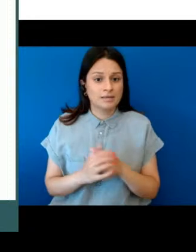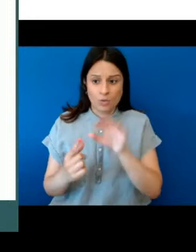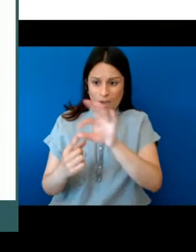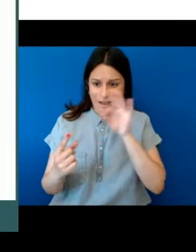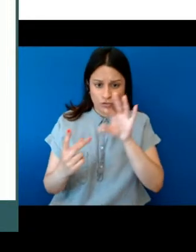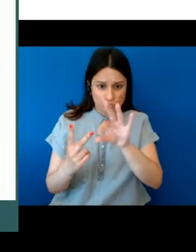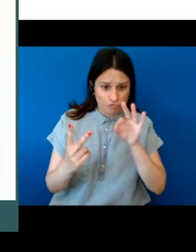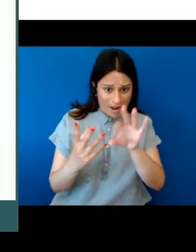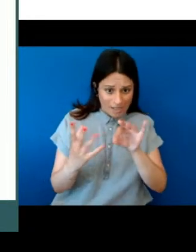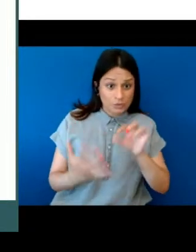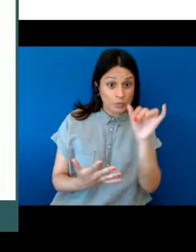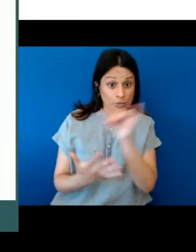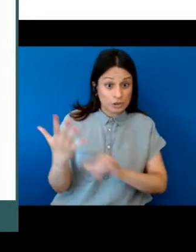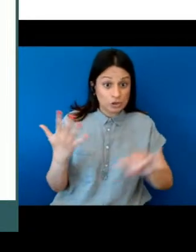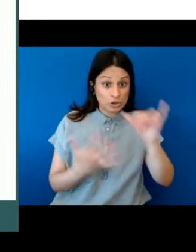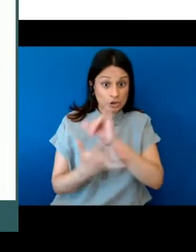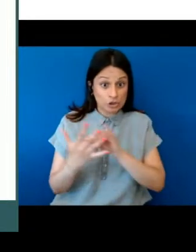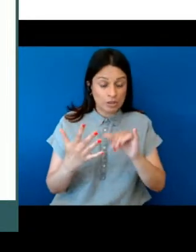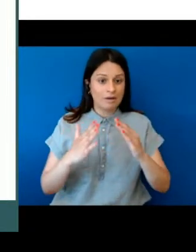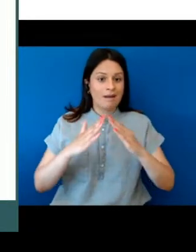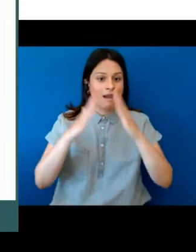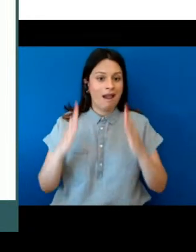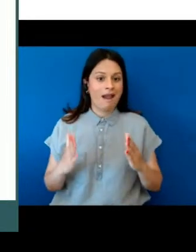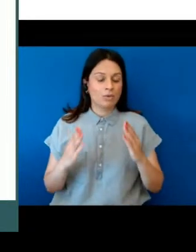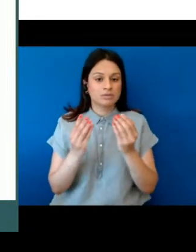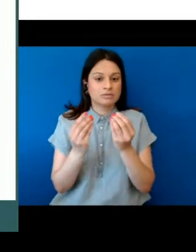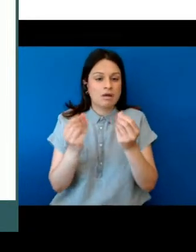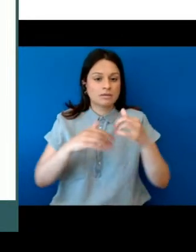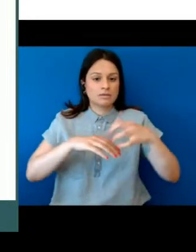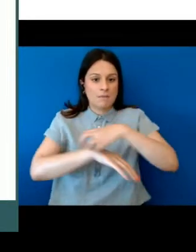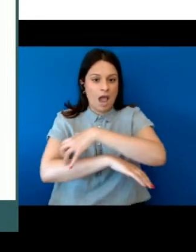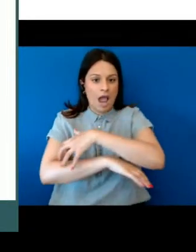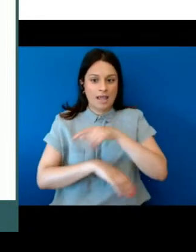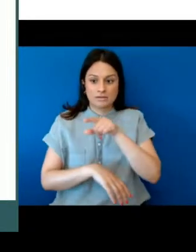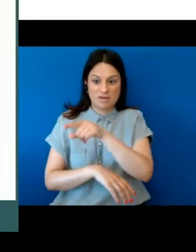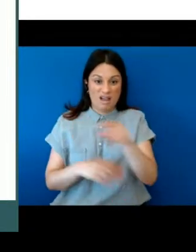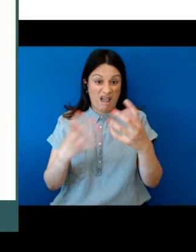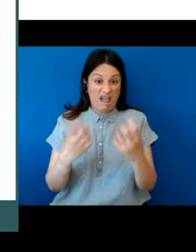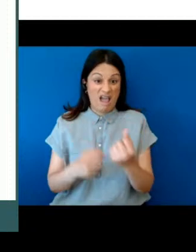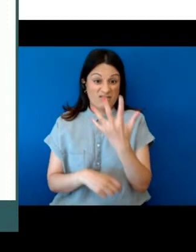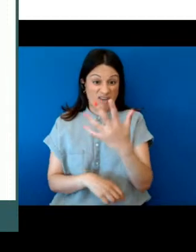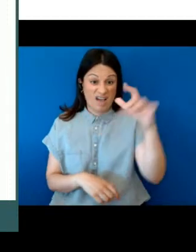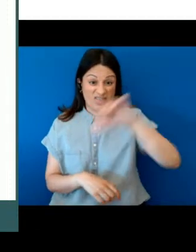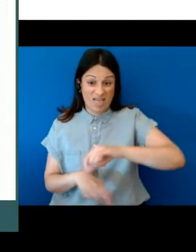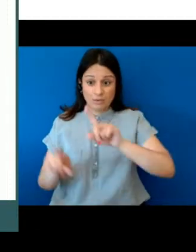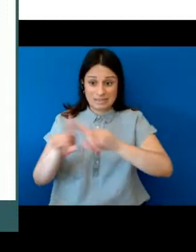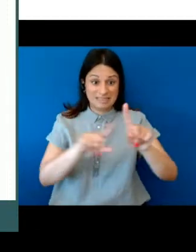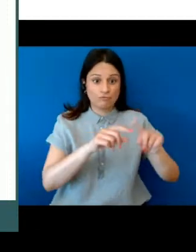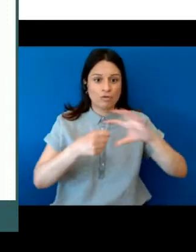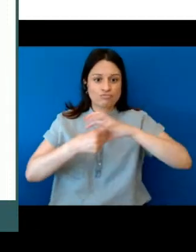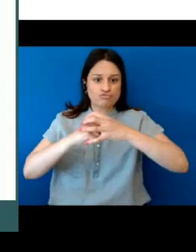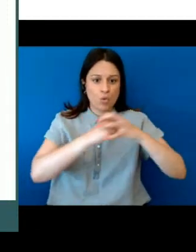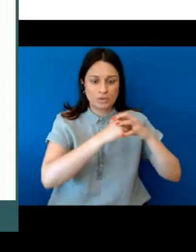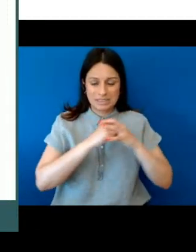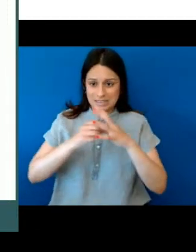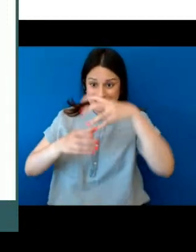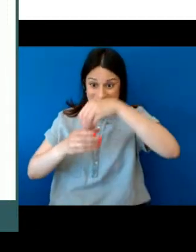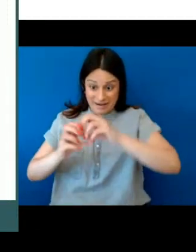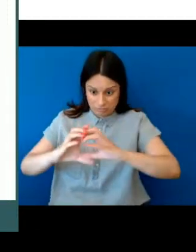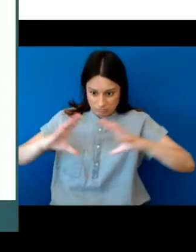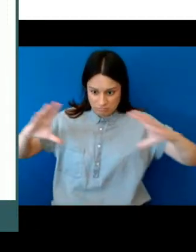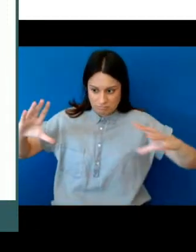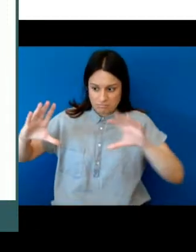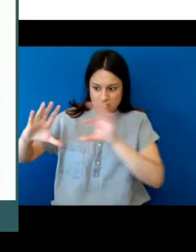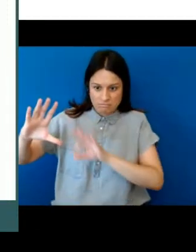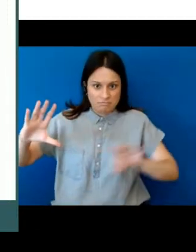so for example, with house dust mite consists of about 5,000 different proteins. And